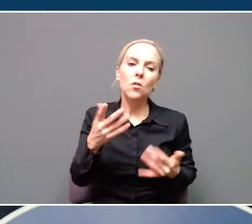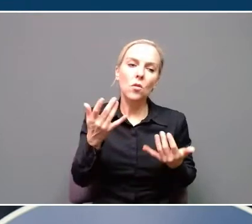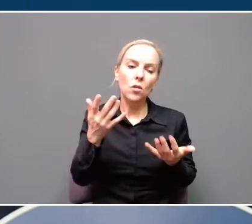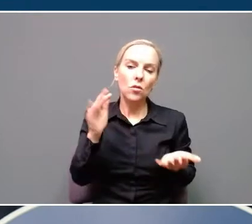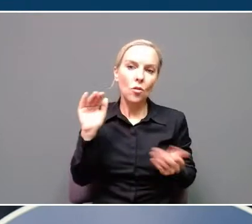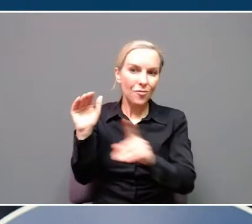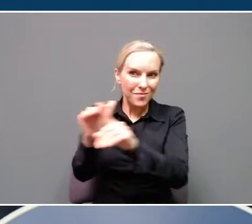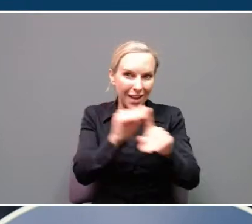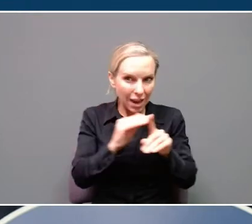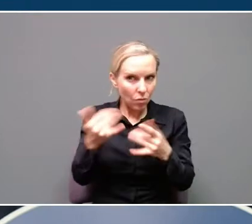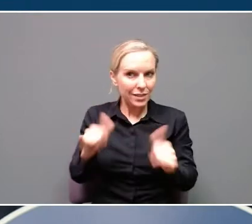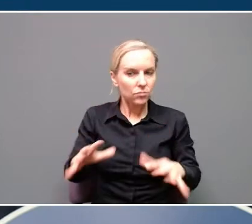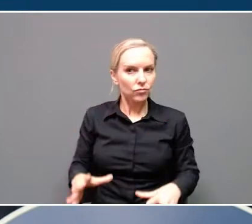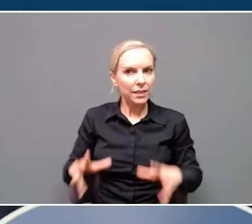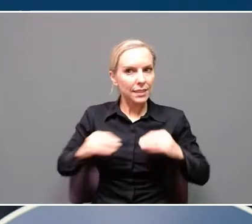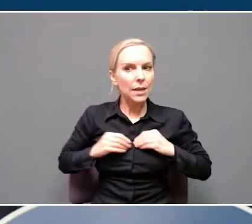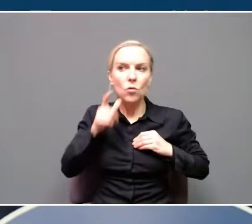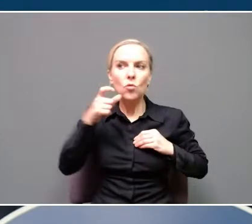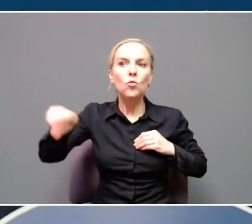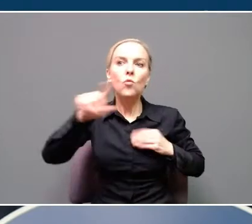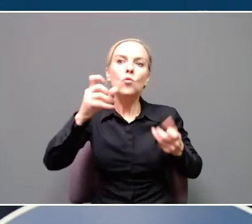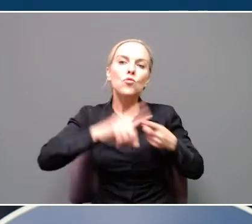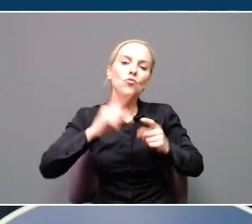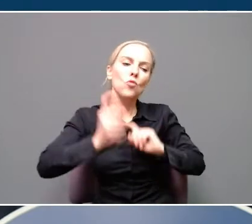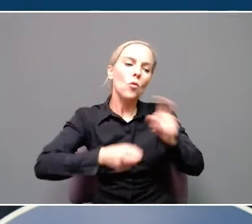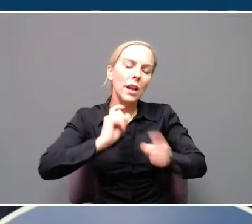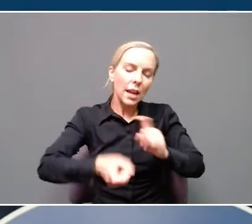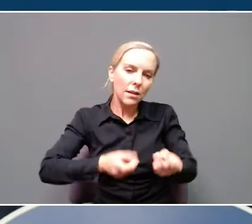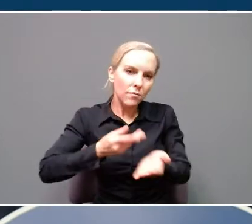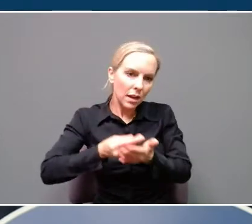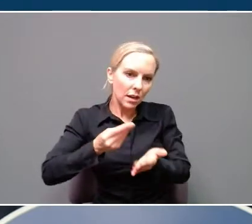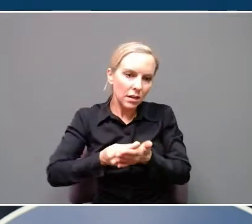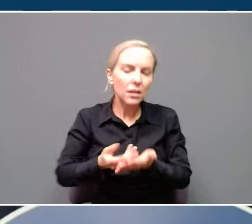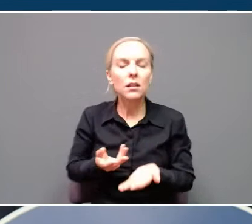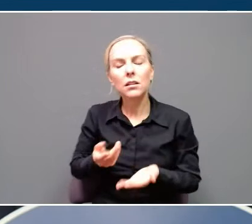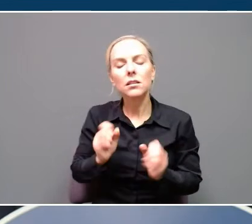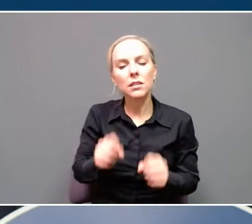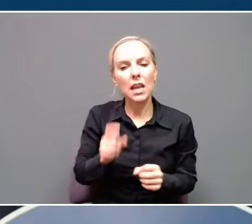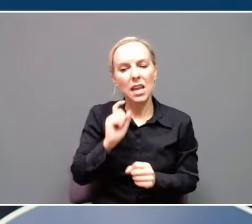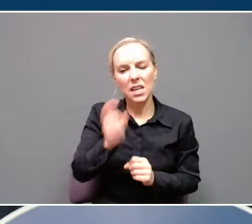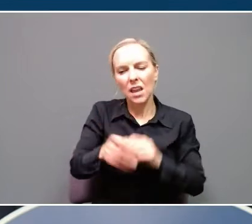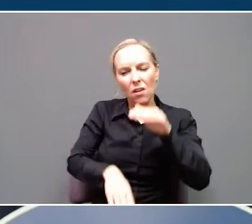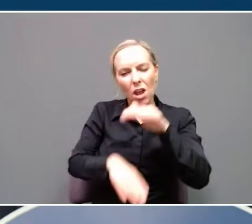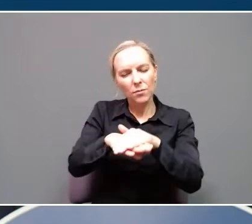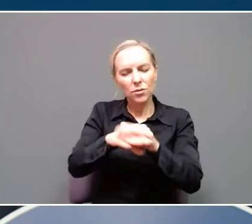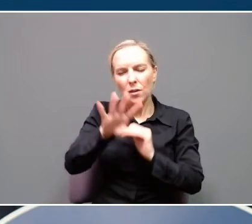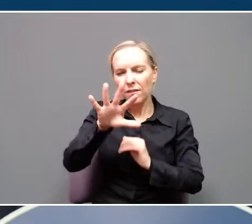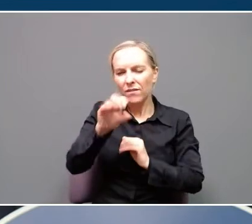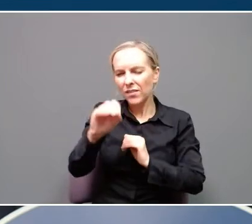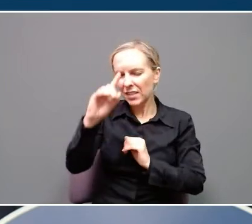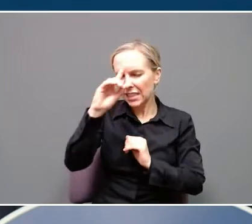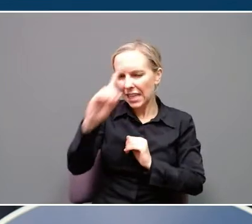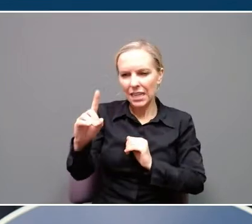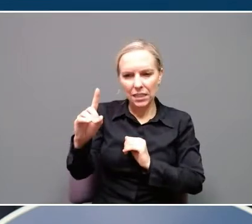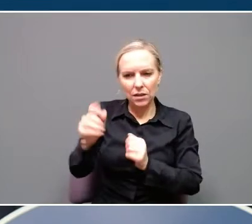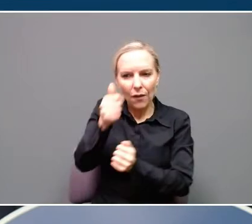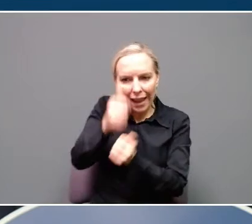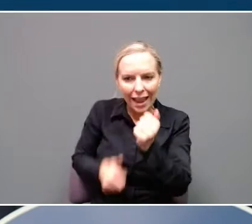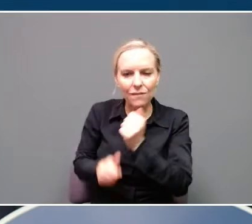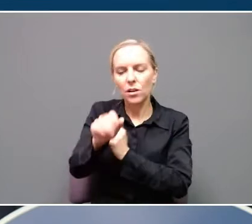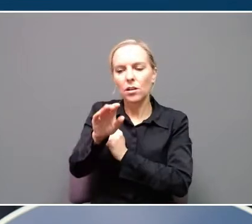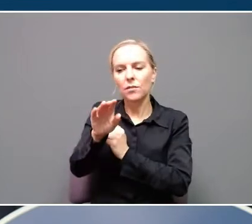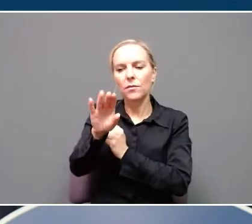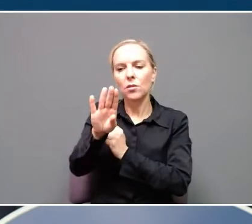us do things like this. I think we're going to be able to give assistance up to 50 cents per bushel,